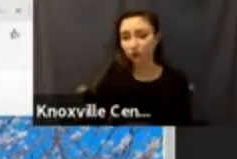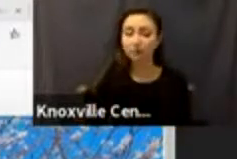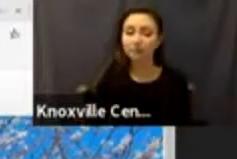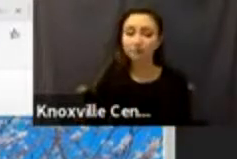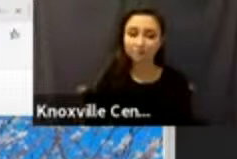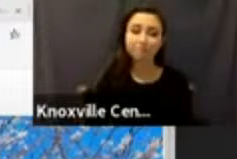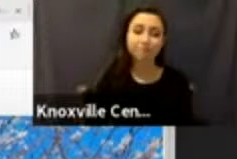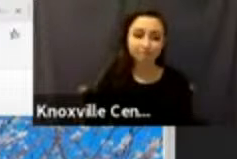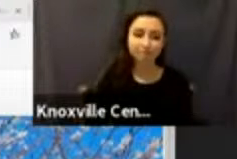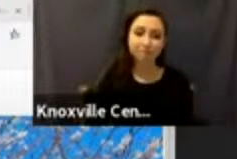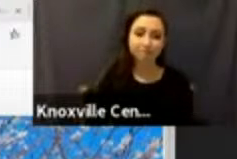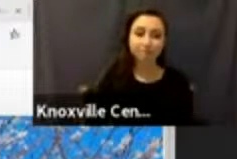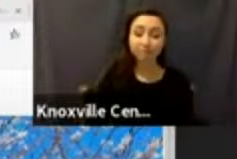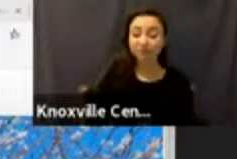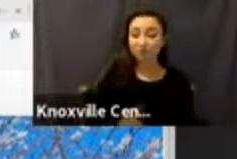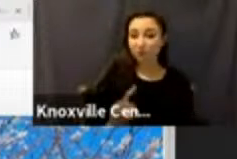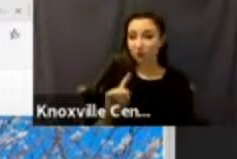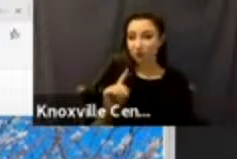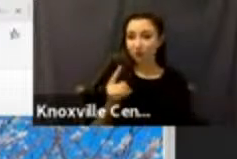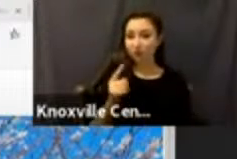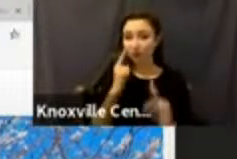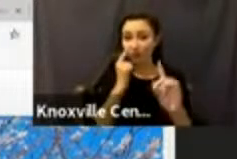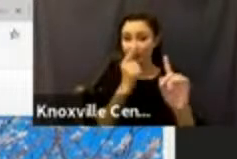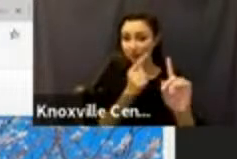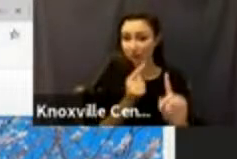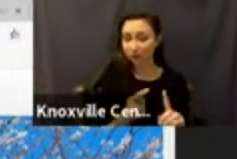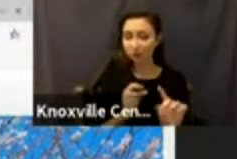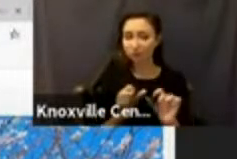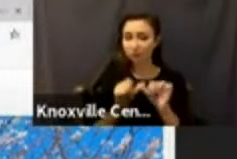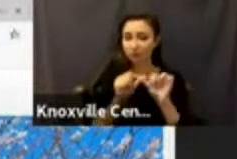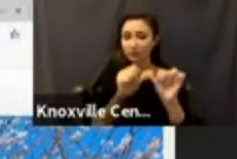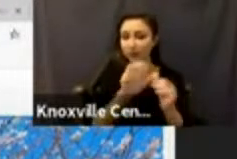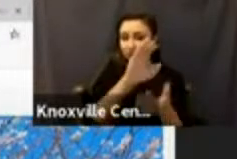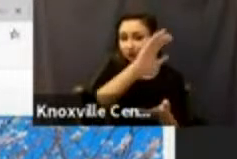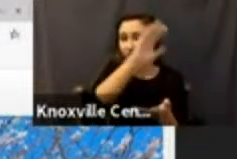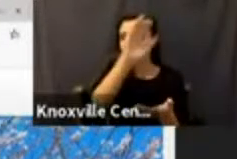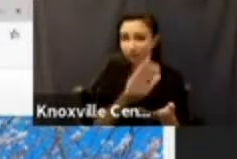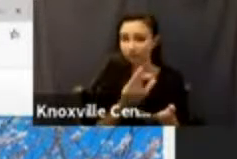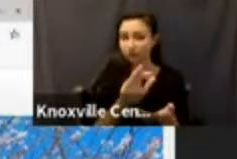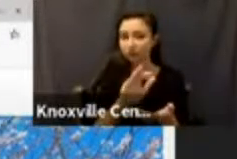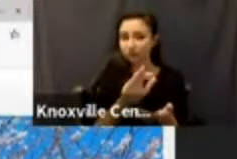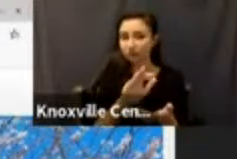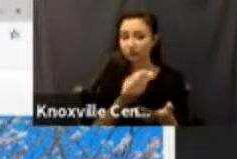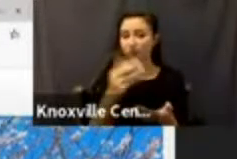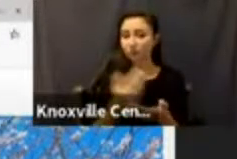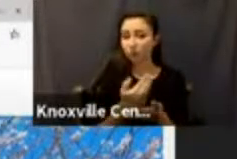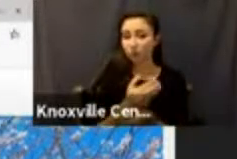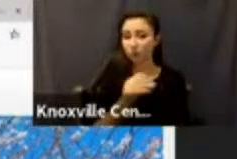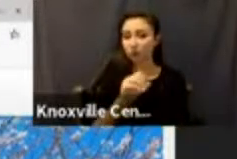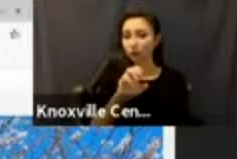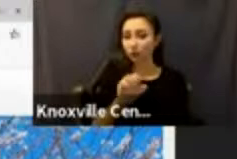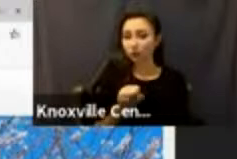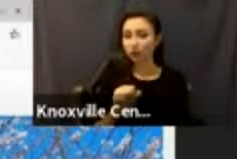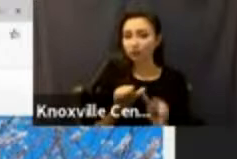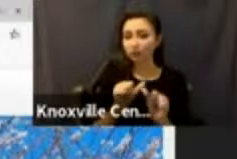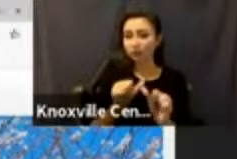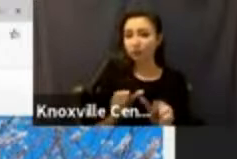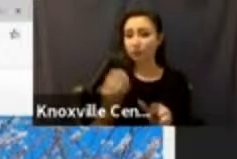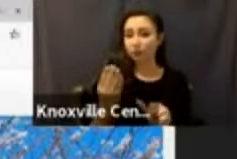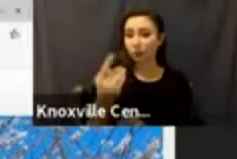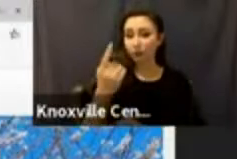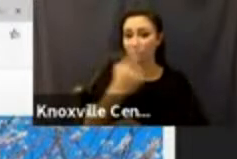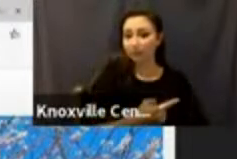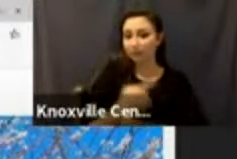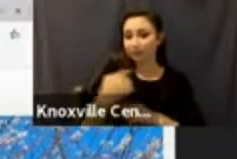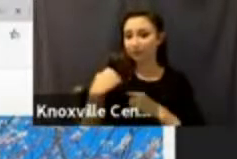So for our first benchmark, sustained reduction or stability in new cases, for 14 days. Over the past